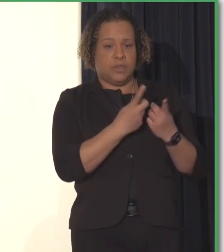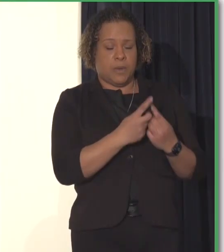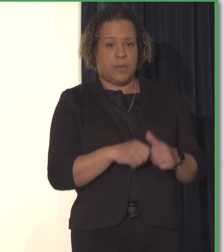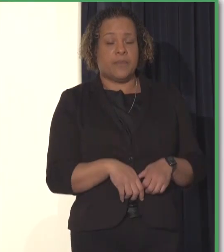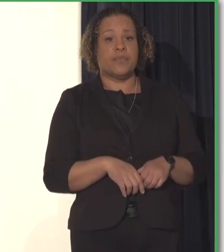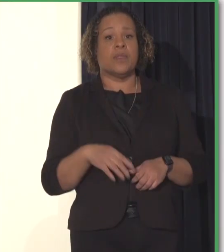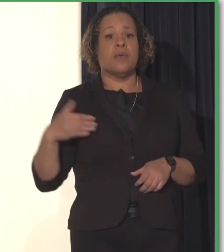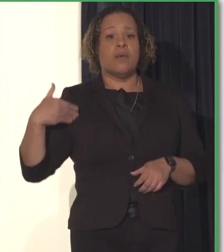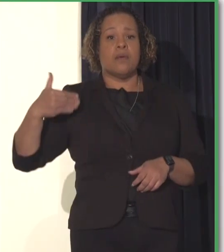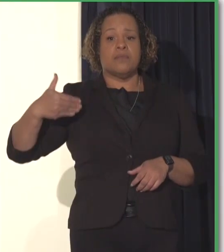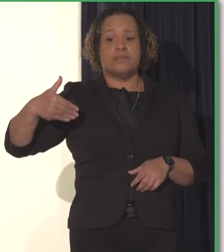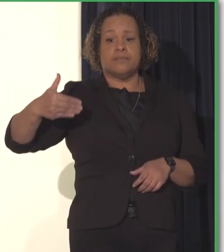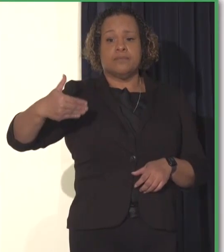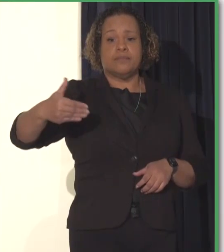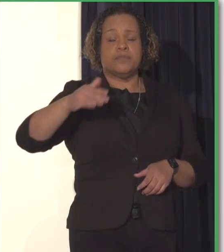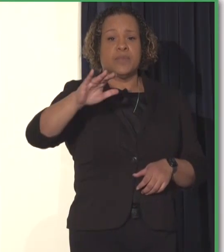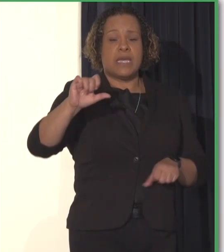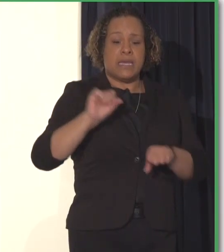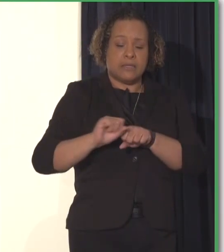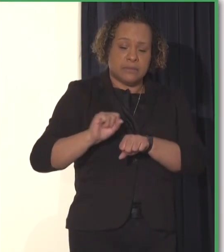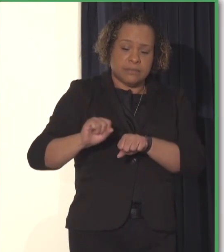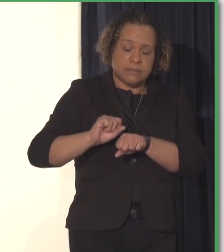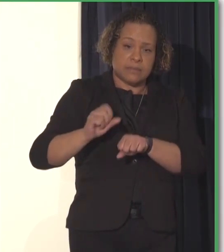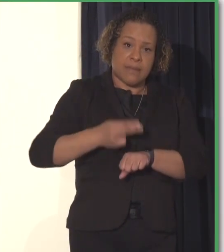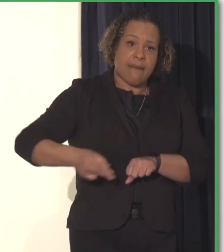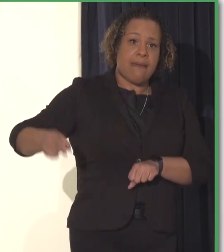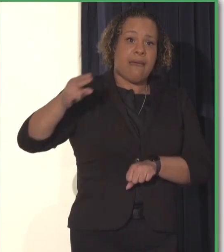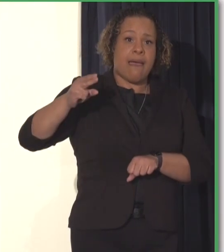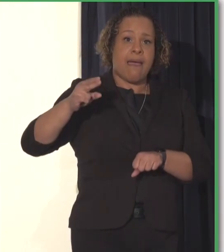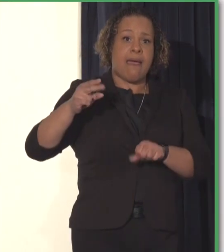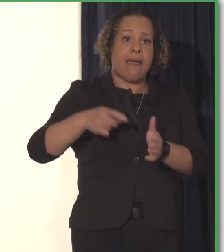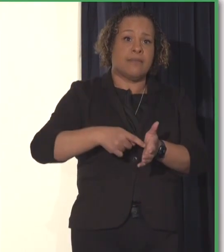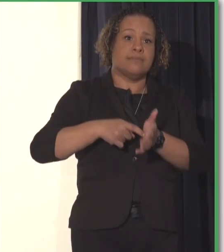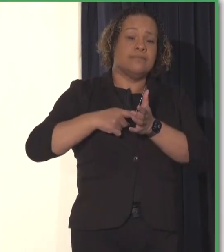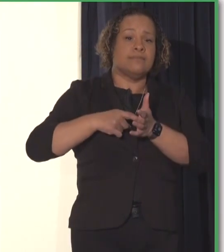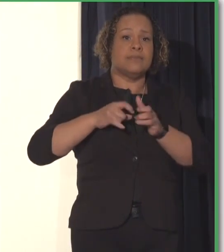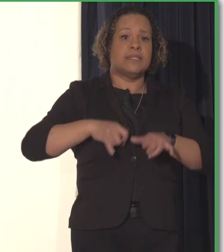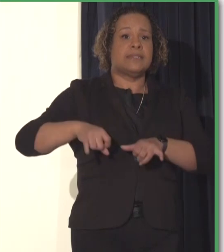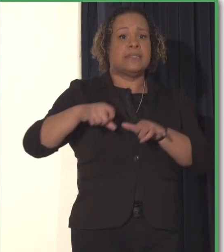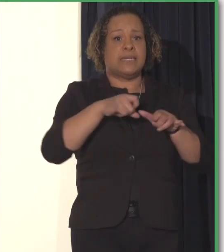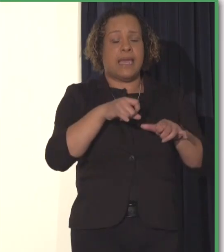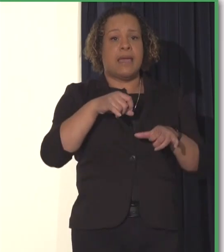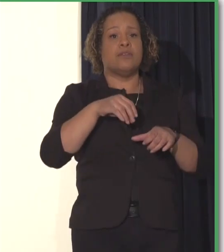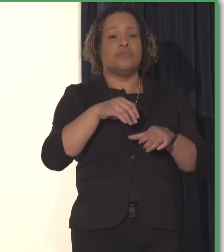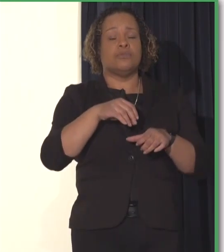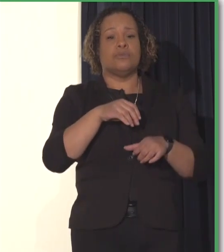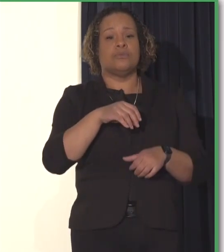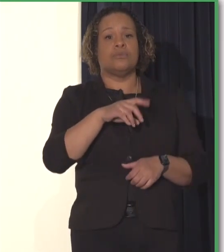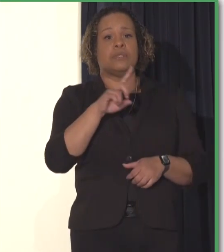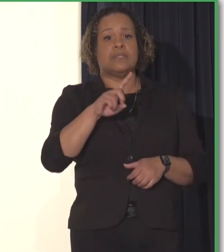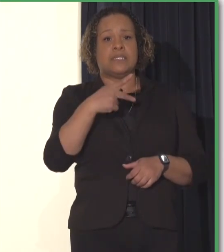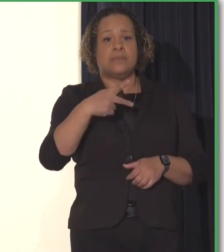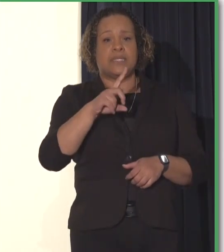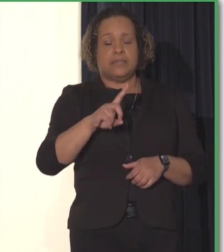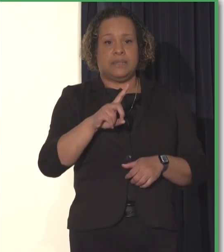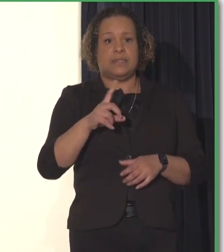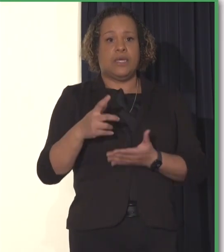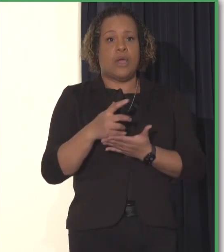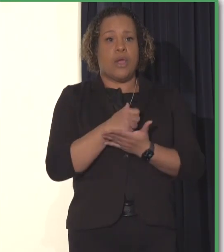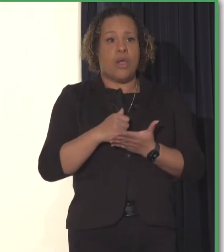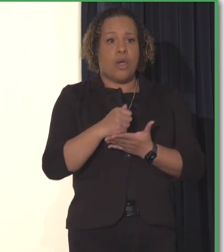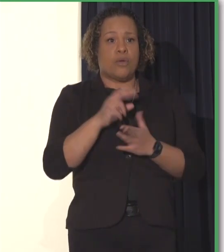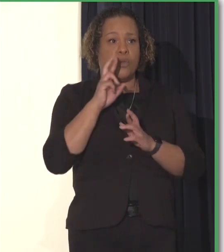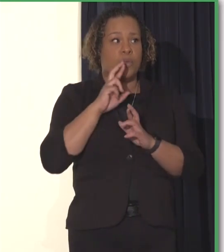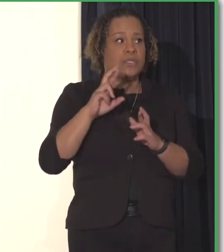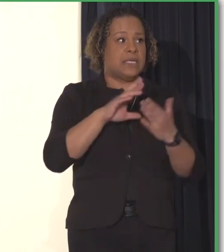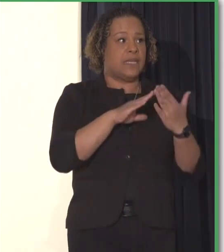his performance and high standards as a police officer earned the respect of the community and